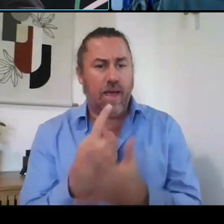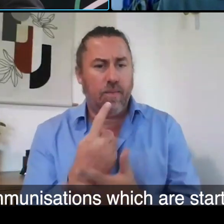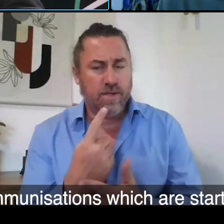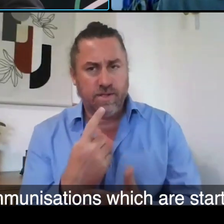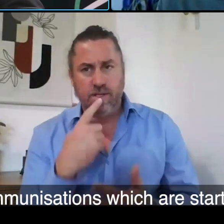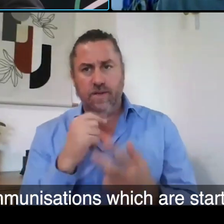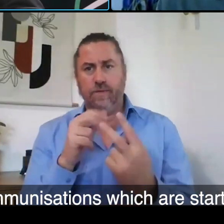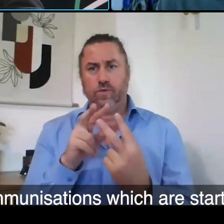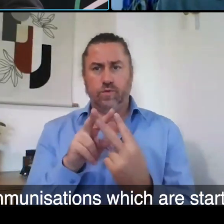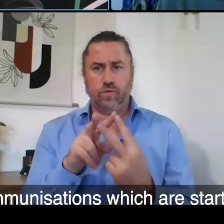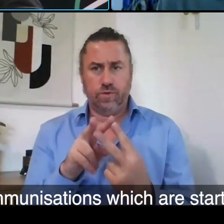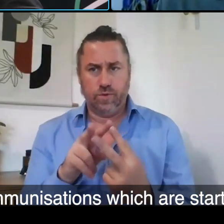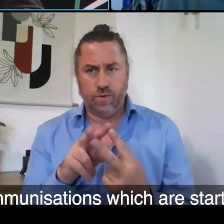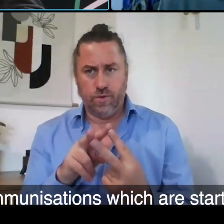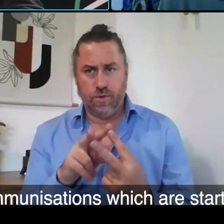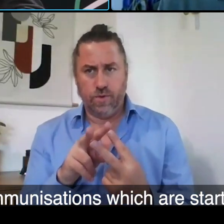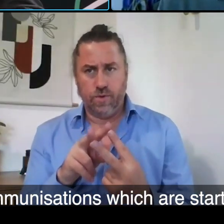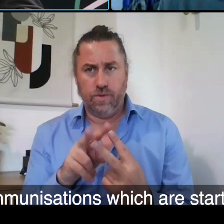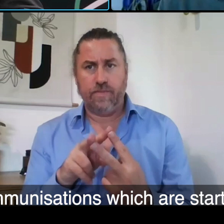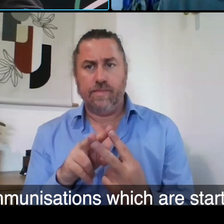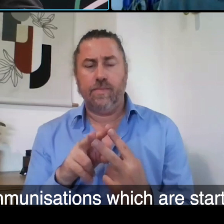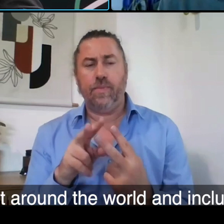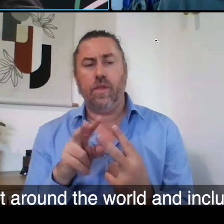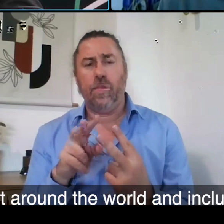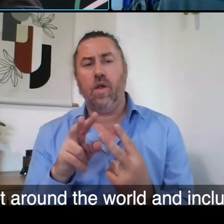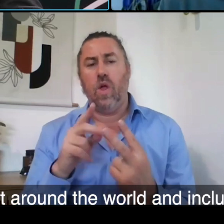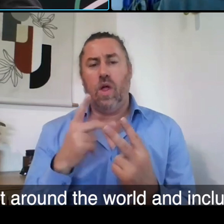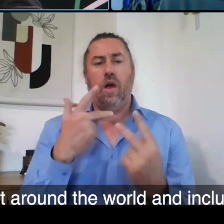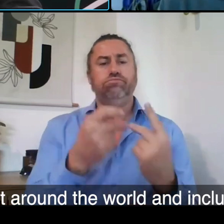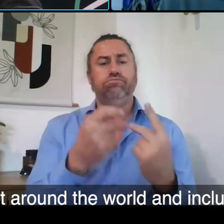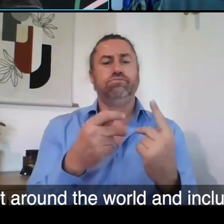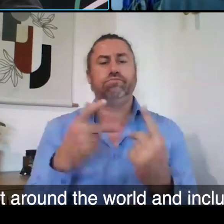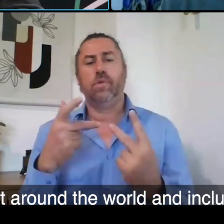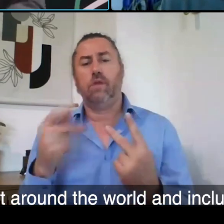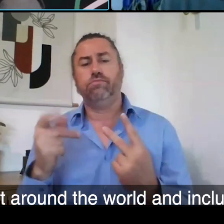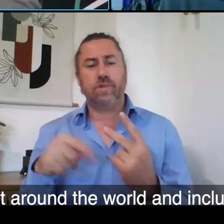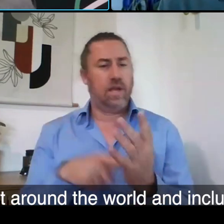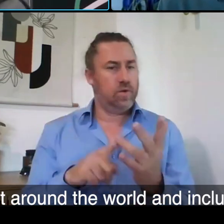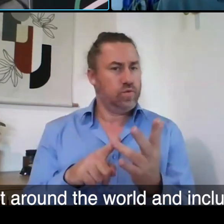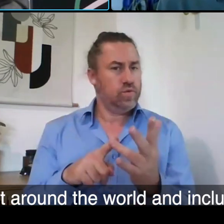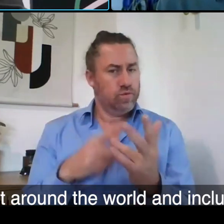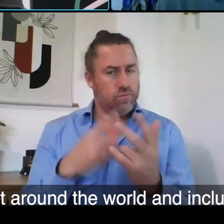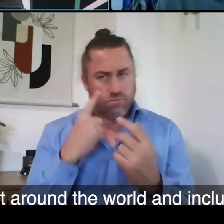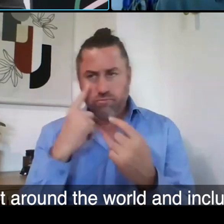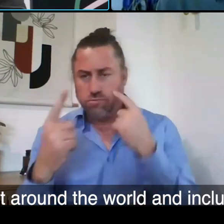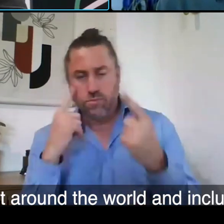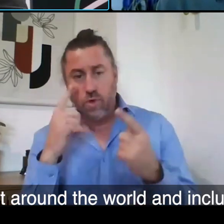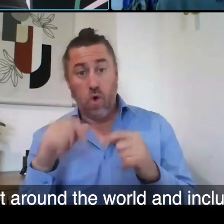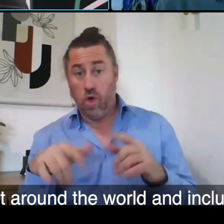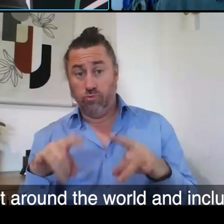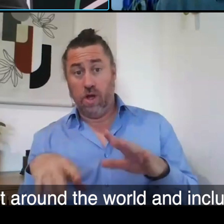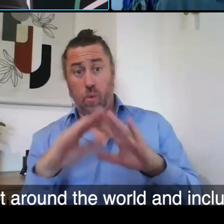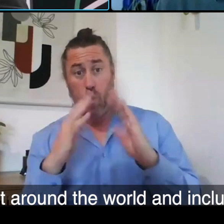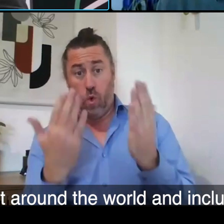categories. There are immunisations which are starting to come onto the market around the world, and